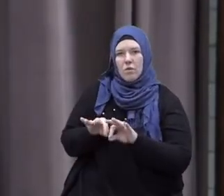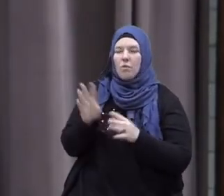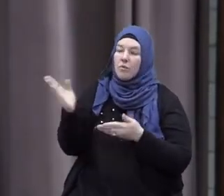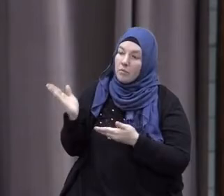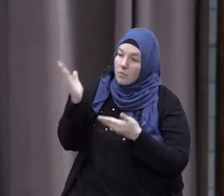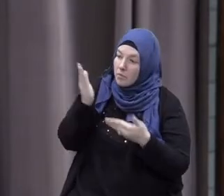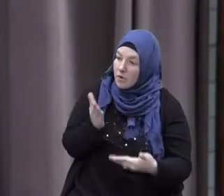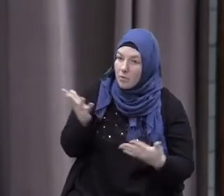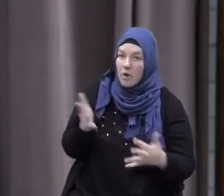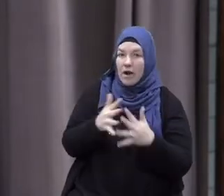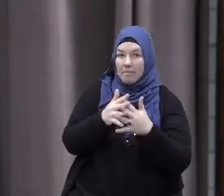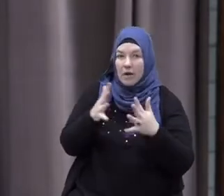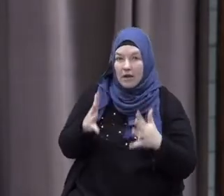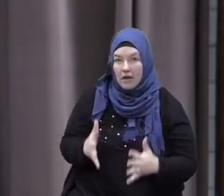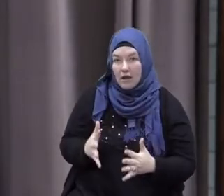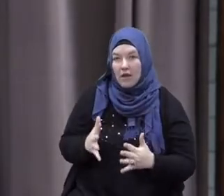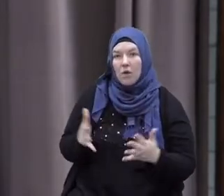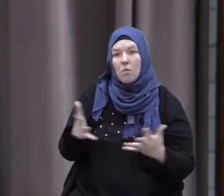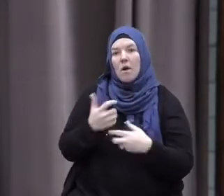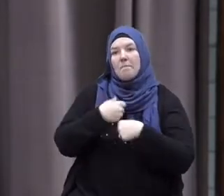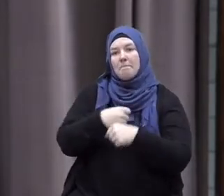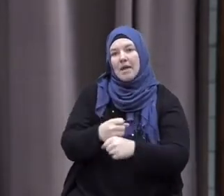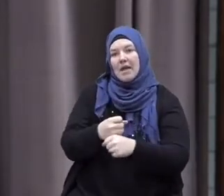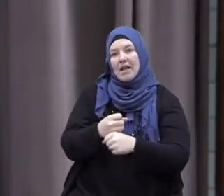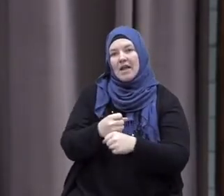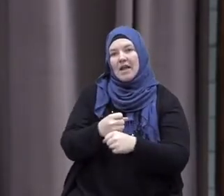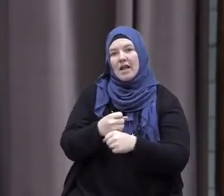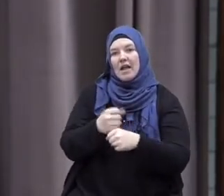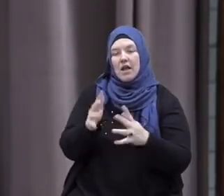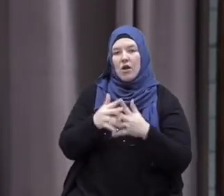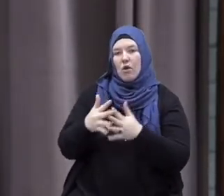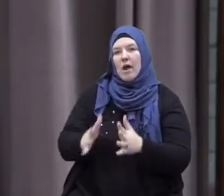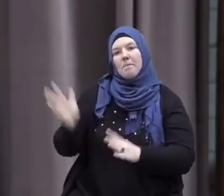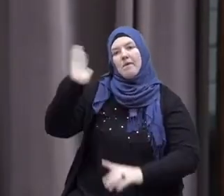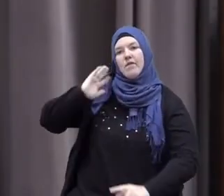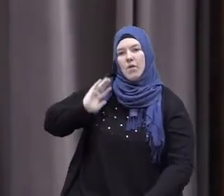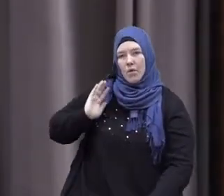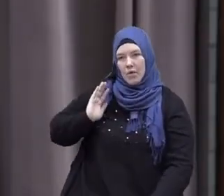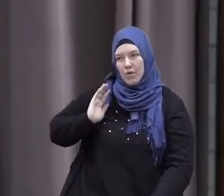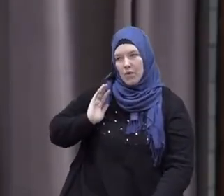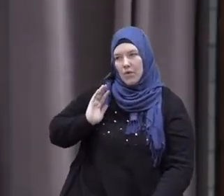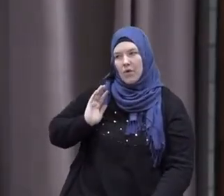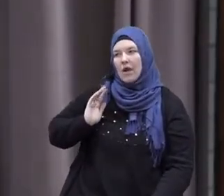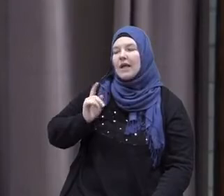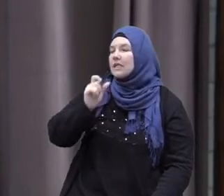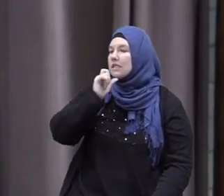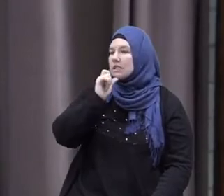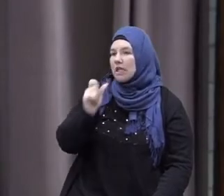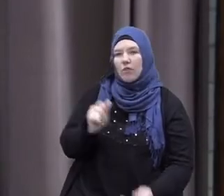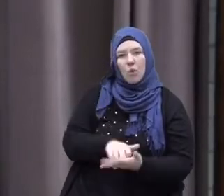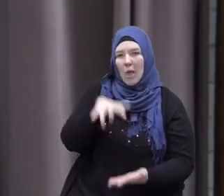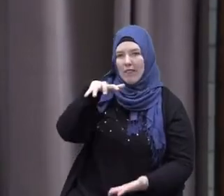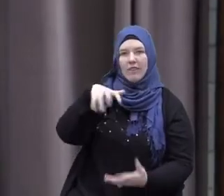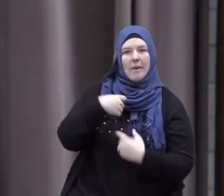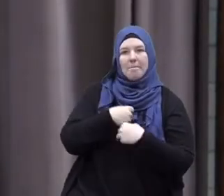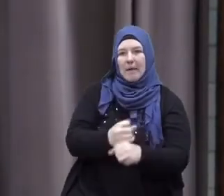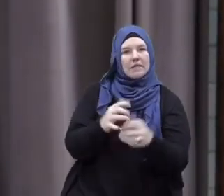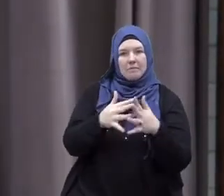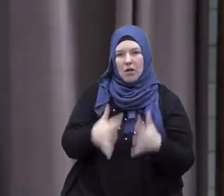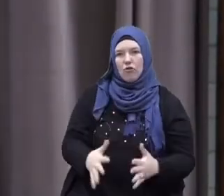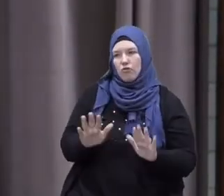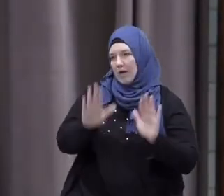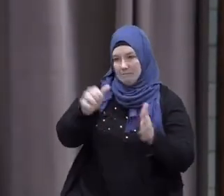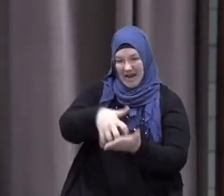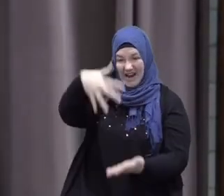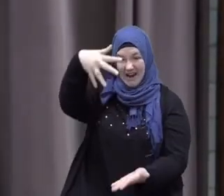are bringing America to what made America great one day. It is not the wealth that made America